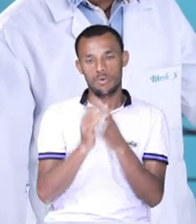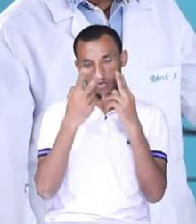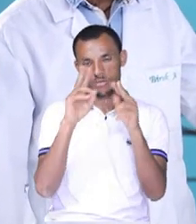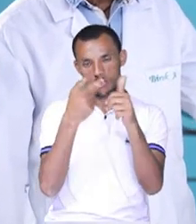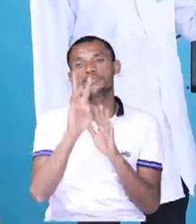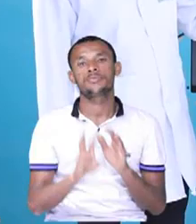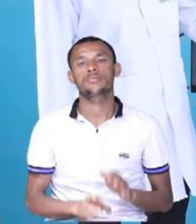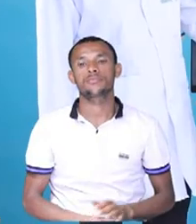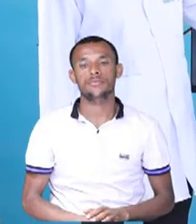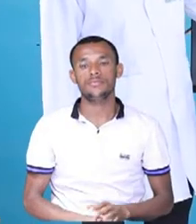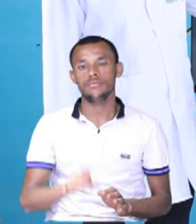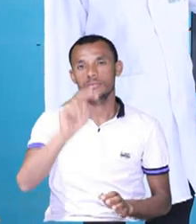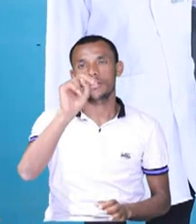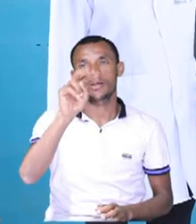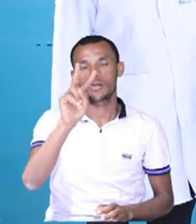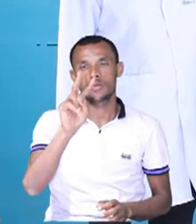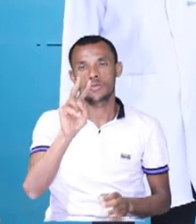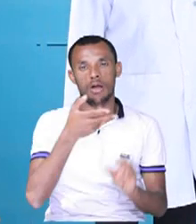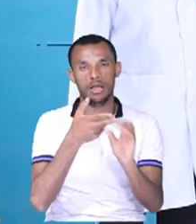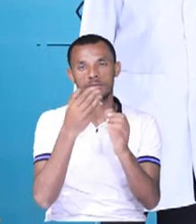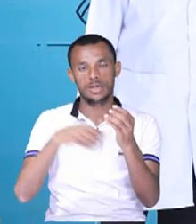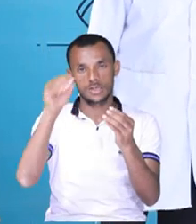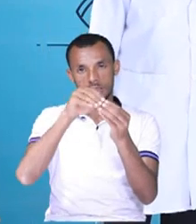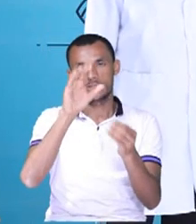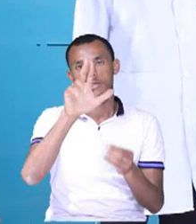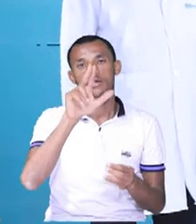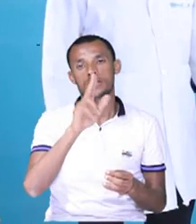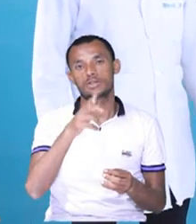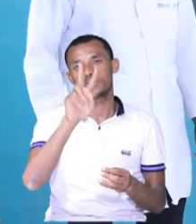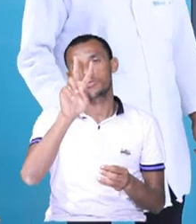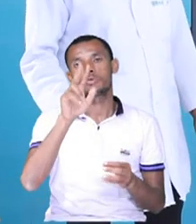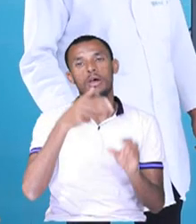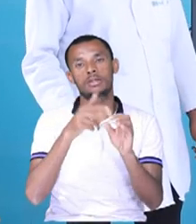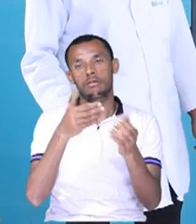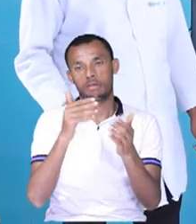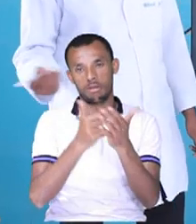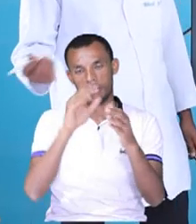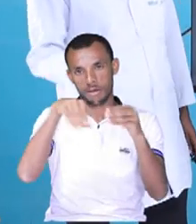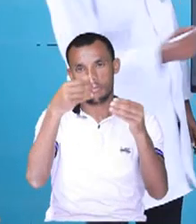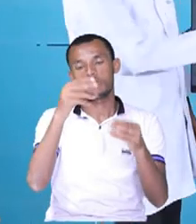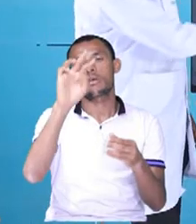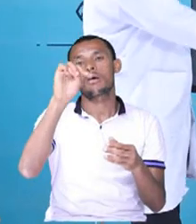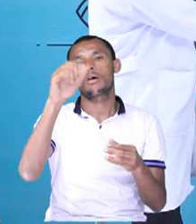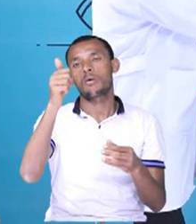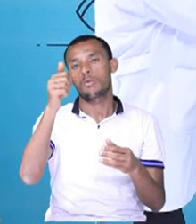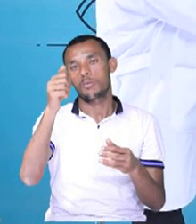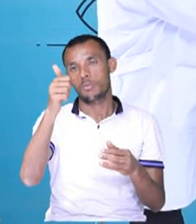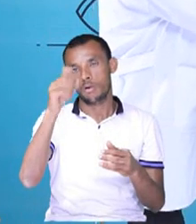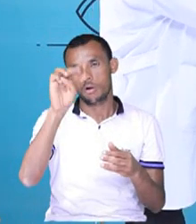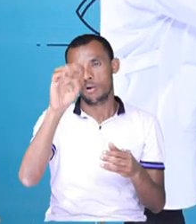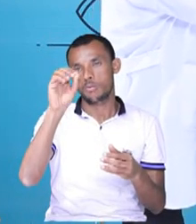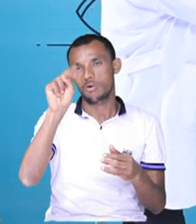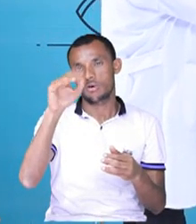Look at the first one. N2 gas plus H2 gas, it gives to ammonia gas. Now, the rate expression is